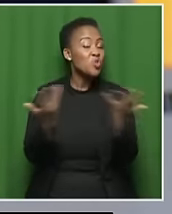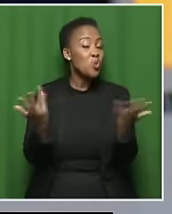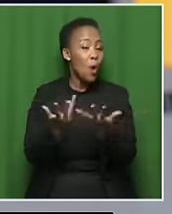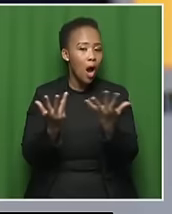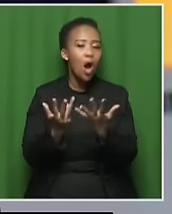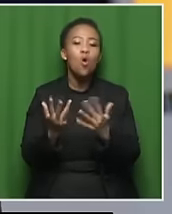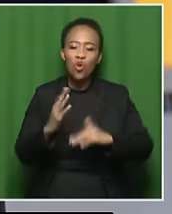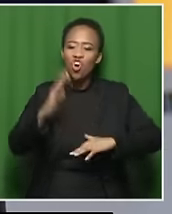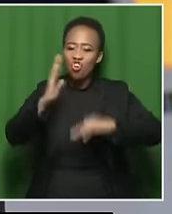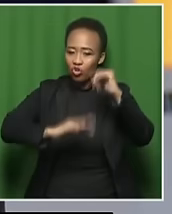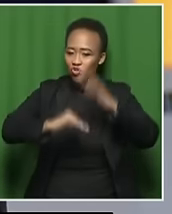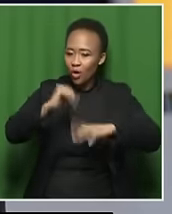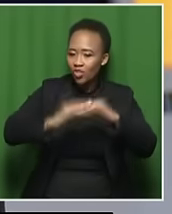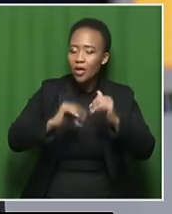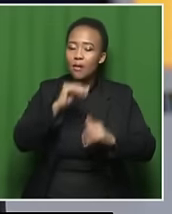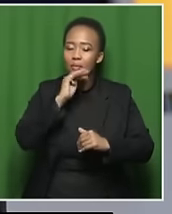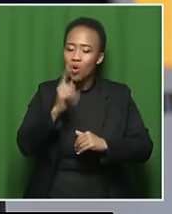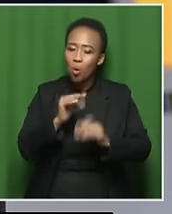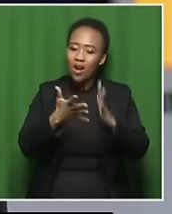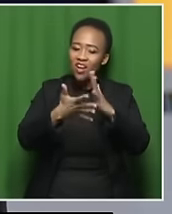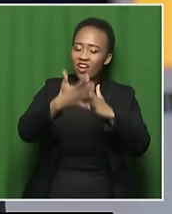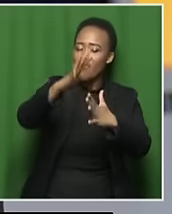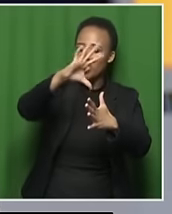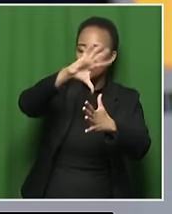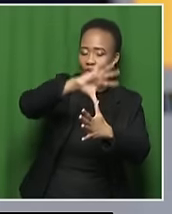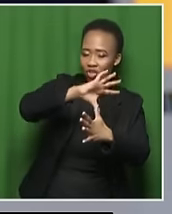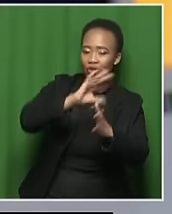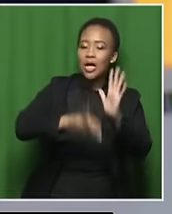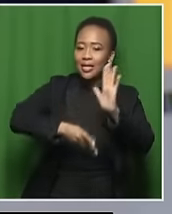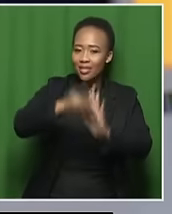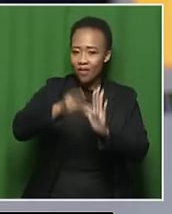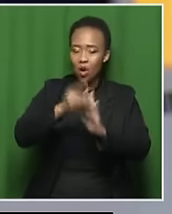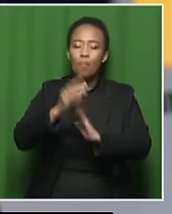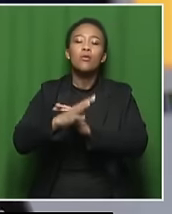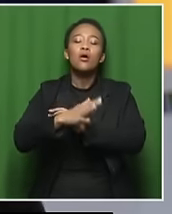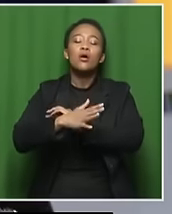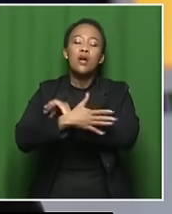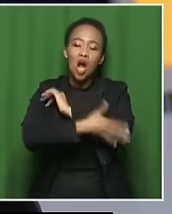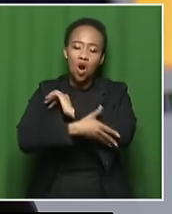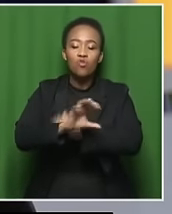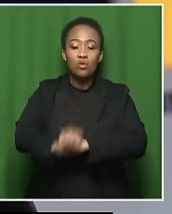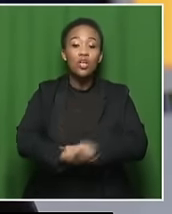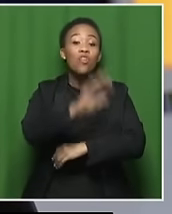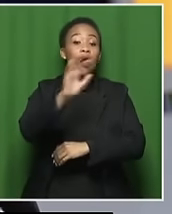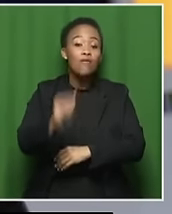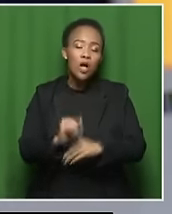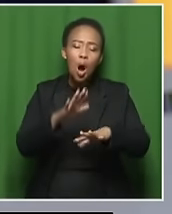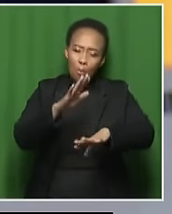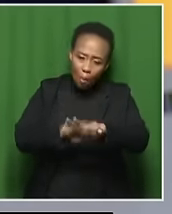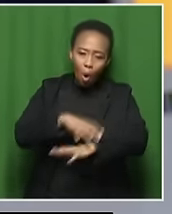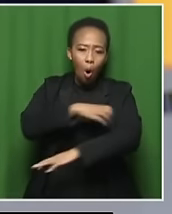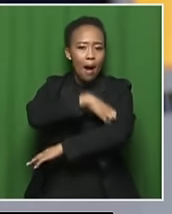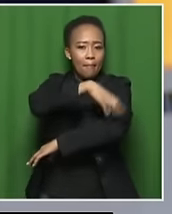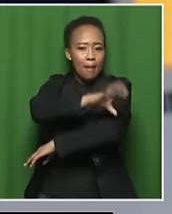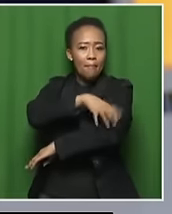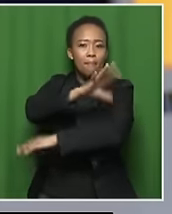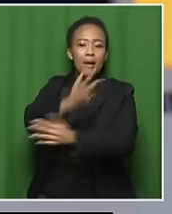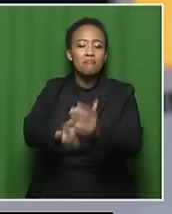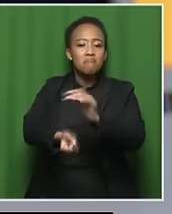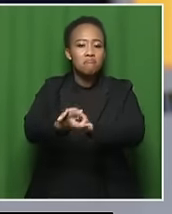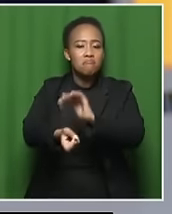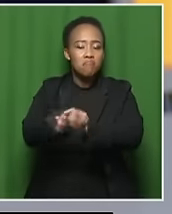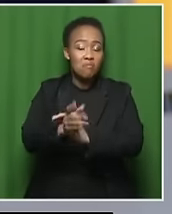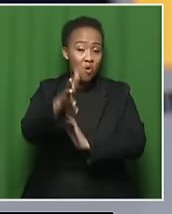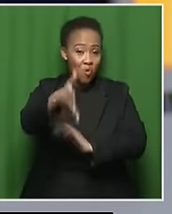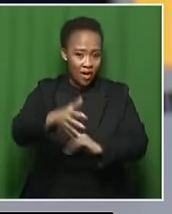is the infrastructure development of our country, we are going to see more empowerment happening. But as things stand, and you would